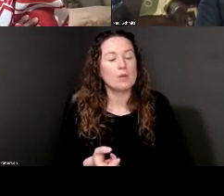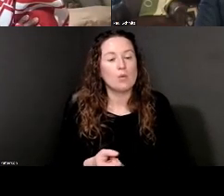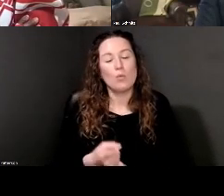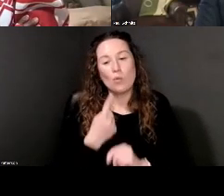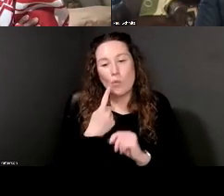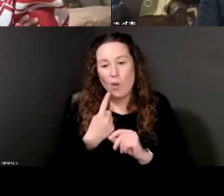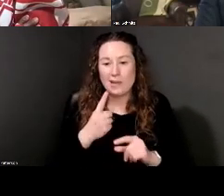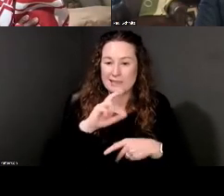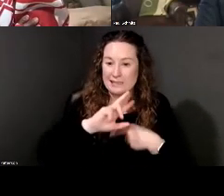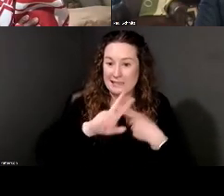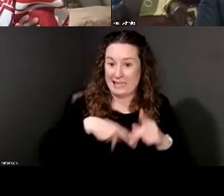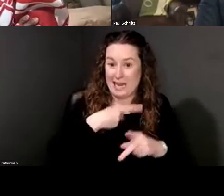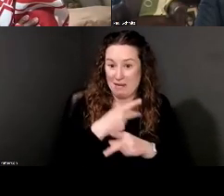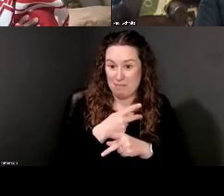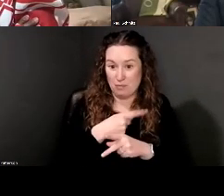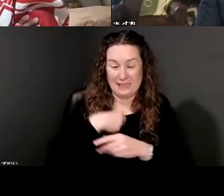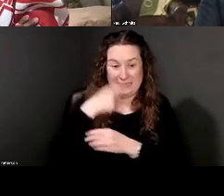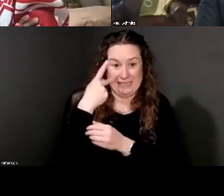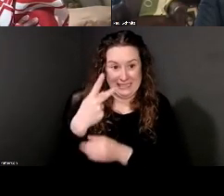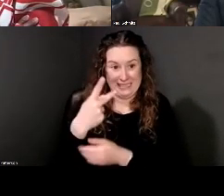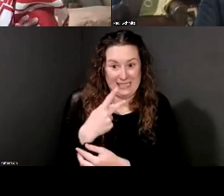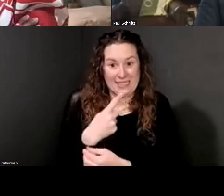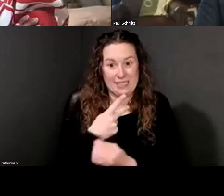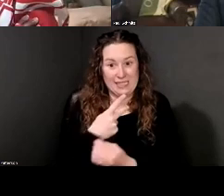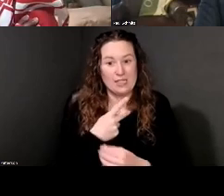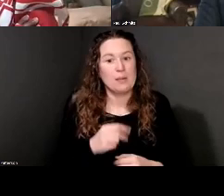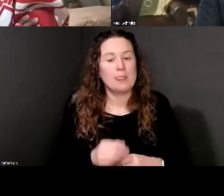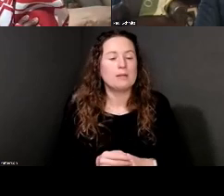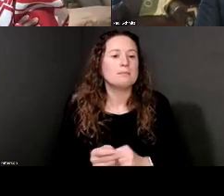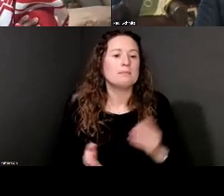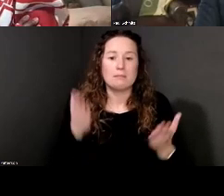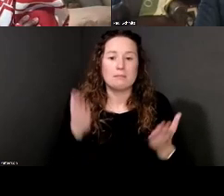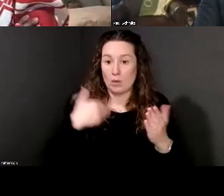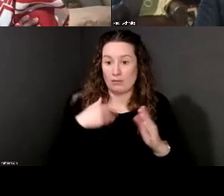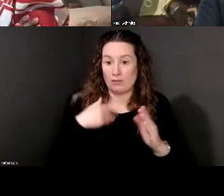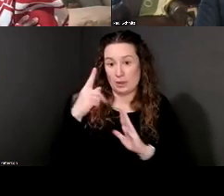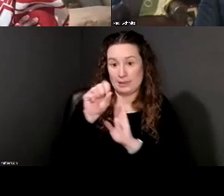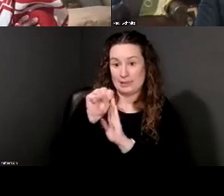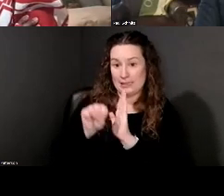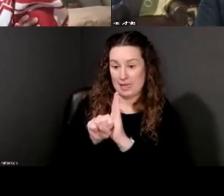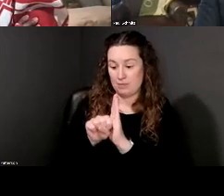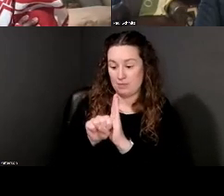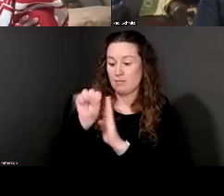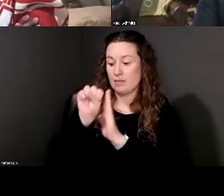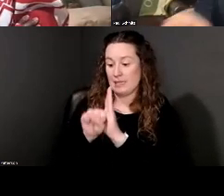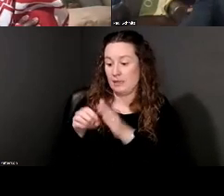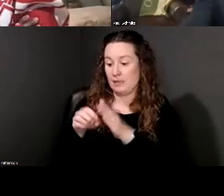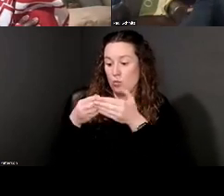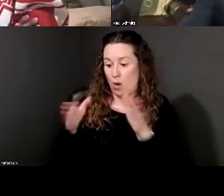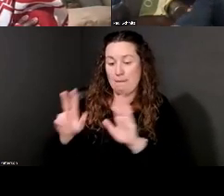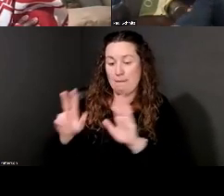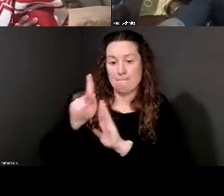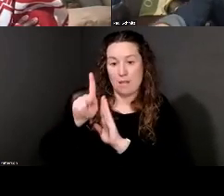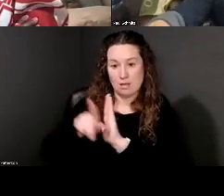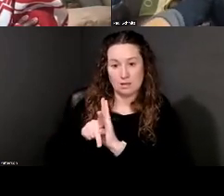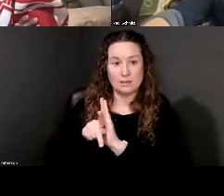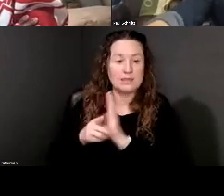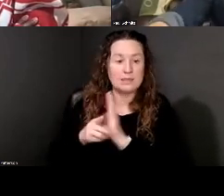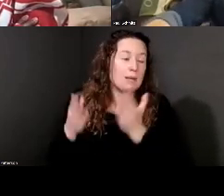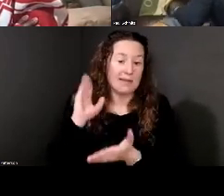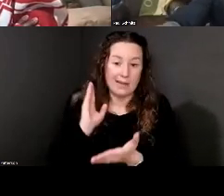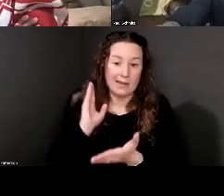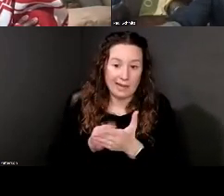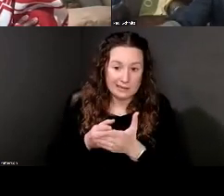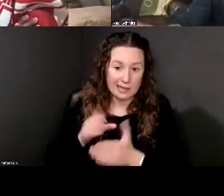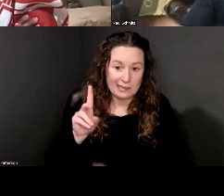if you will, is where you might have a state where statewide policies are very, we would call it anti-DEI, we